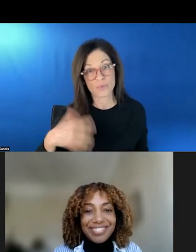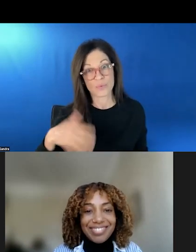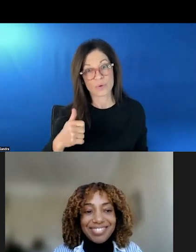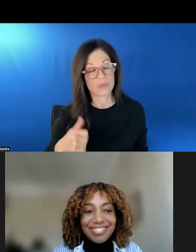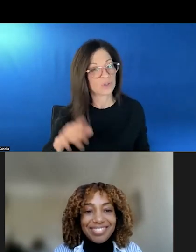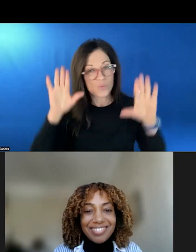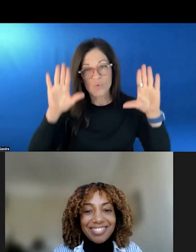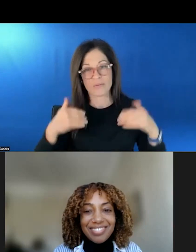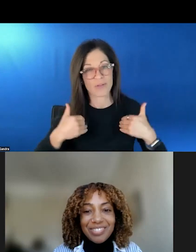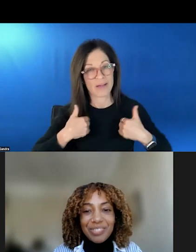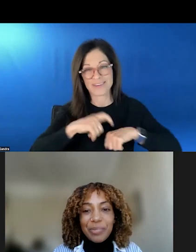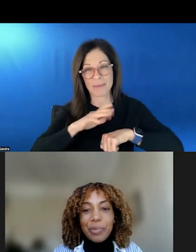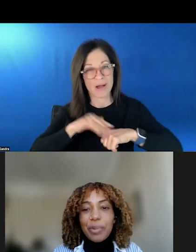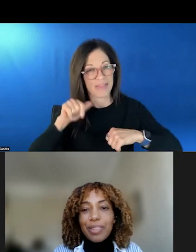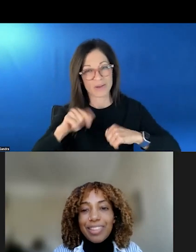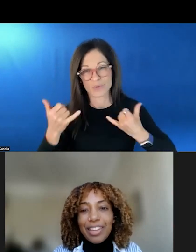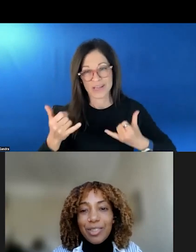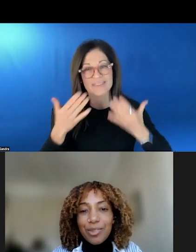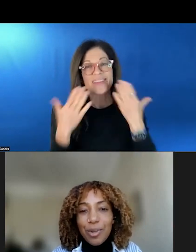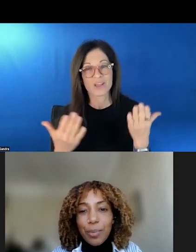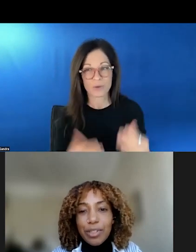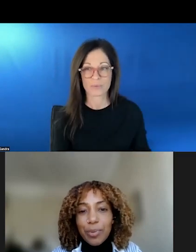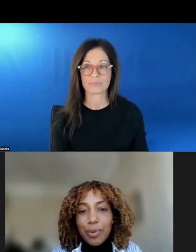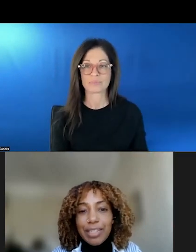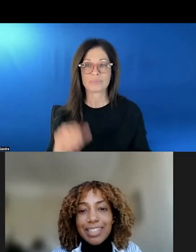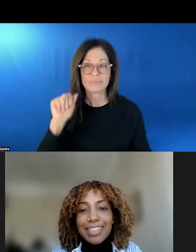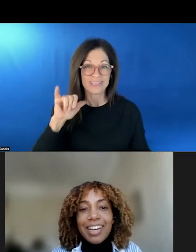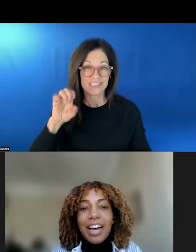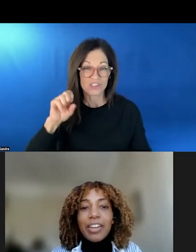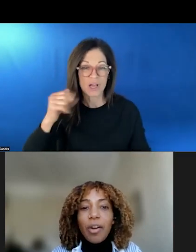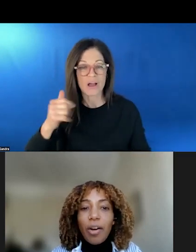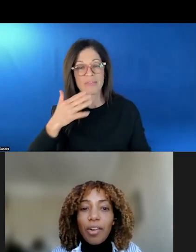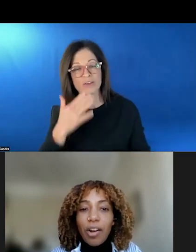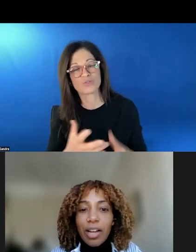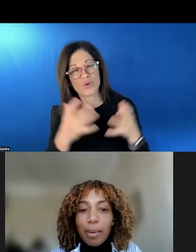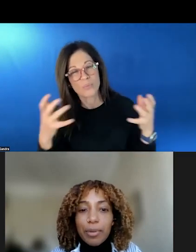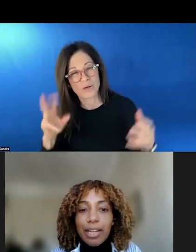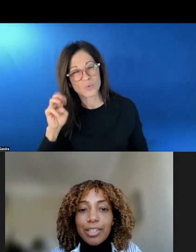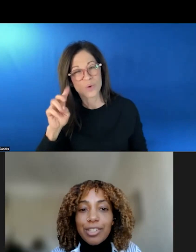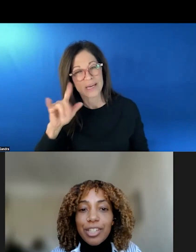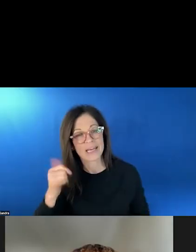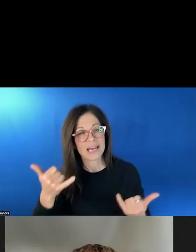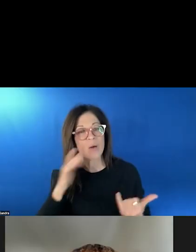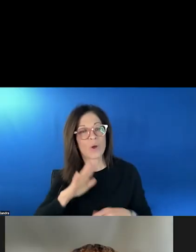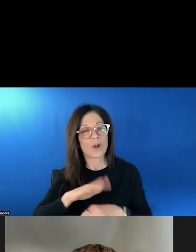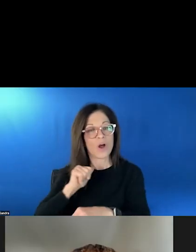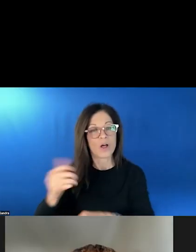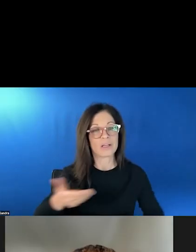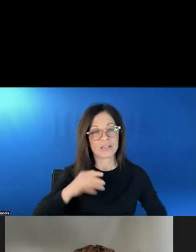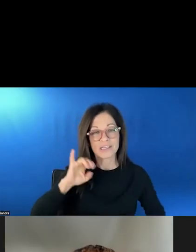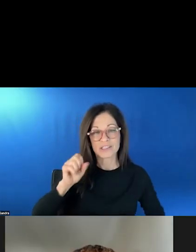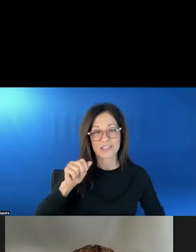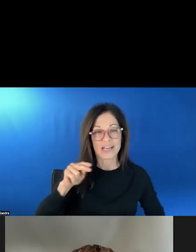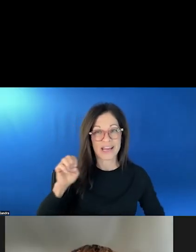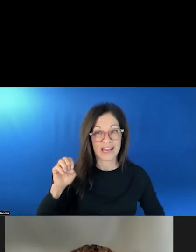great to have the time on this today. Thank you. Thank you so much, Wendy. And now I'll call up Jeannie and Far,